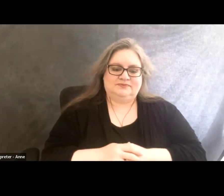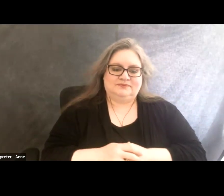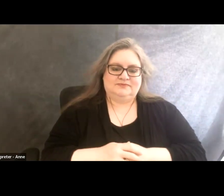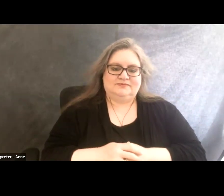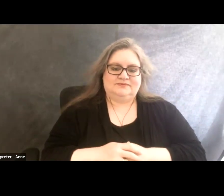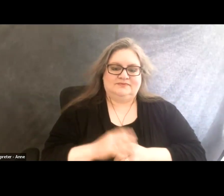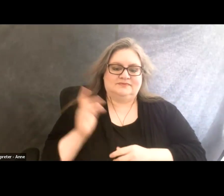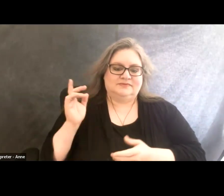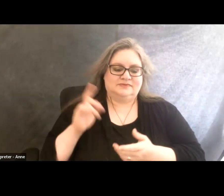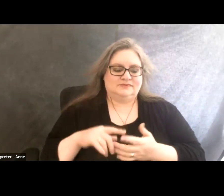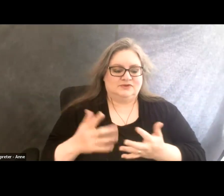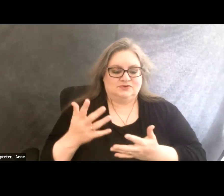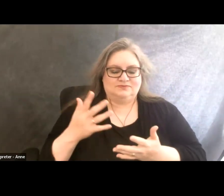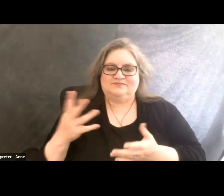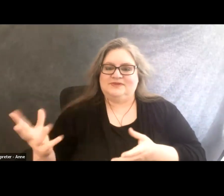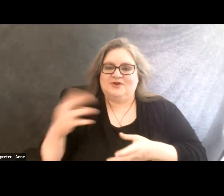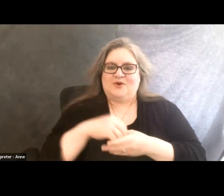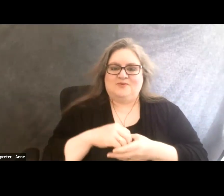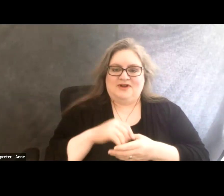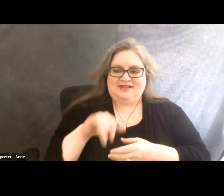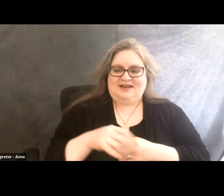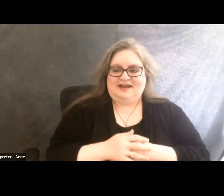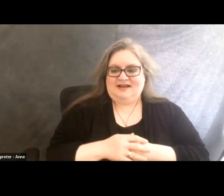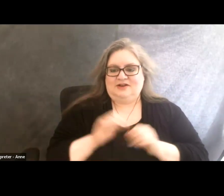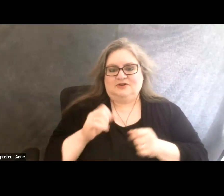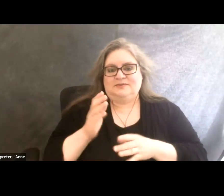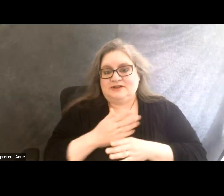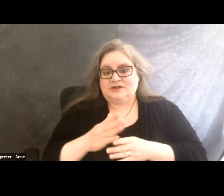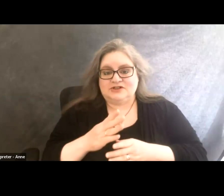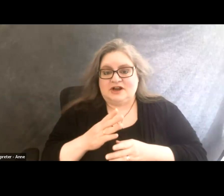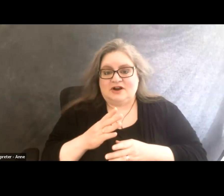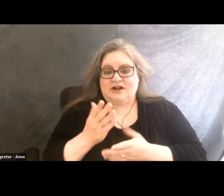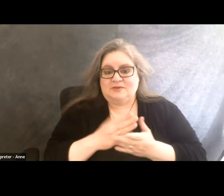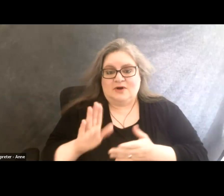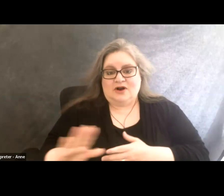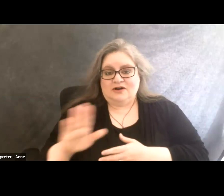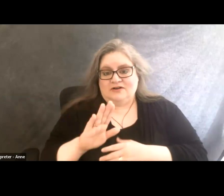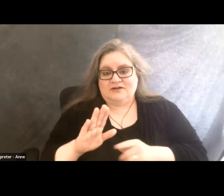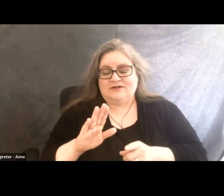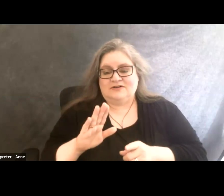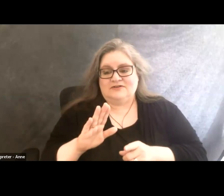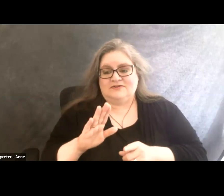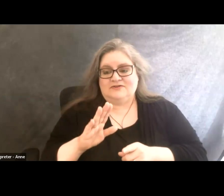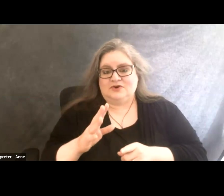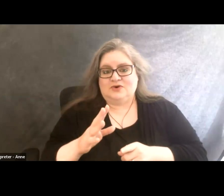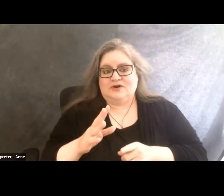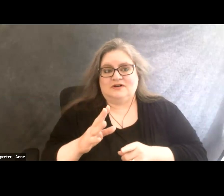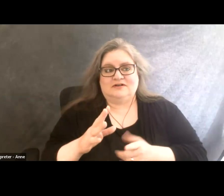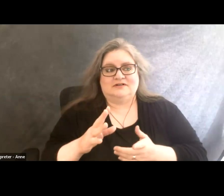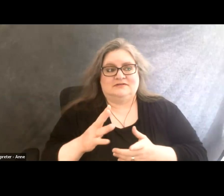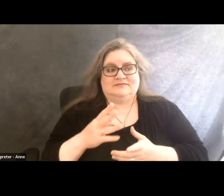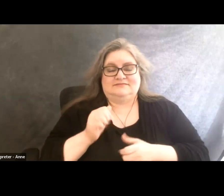to incorporate that? So it could be sharing a part of you on Instagram